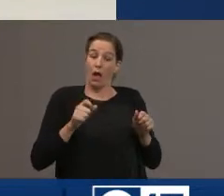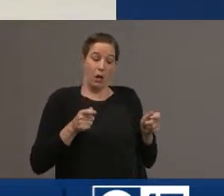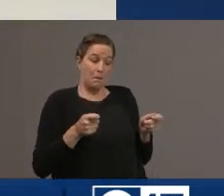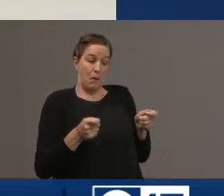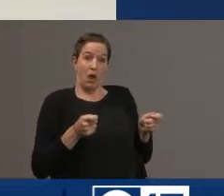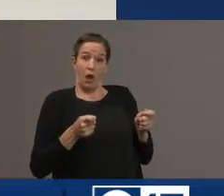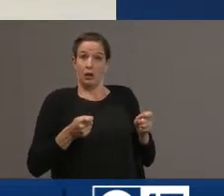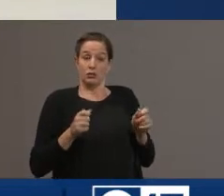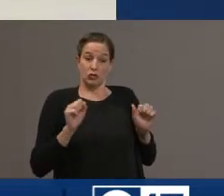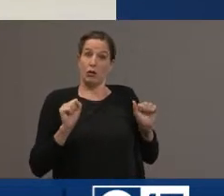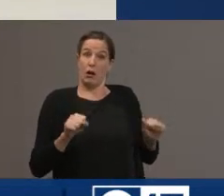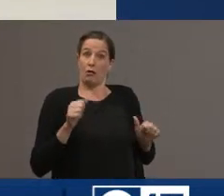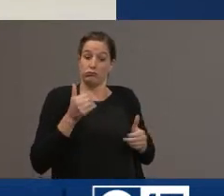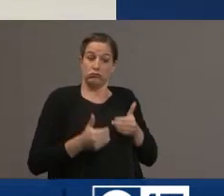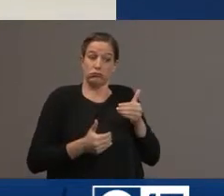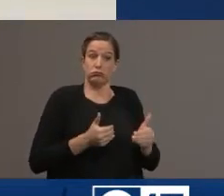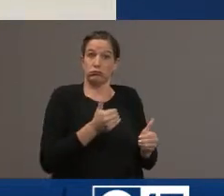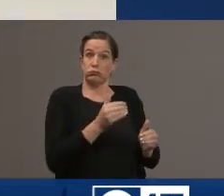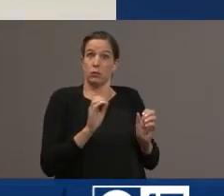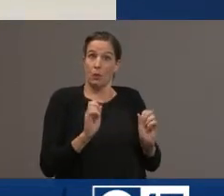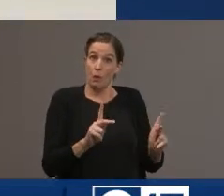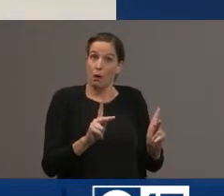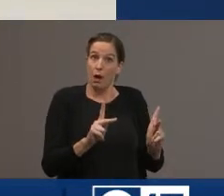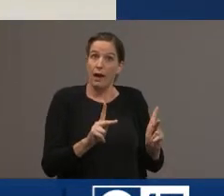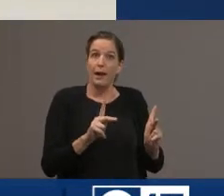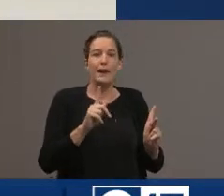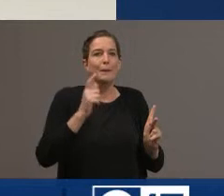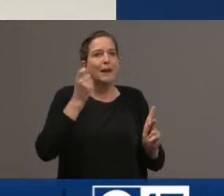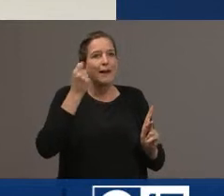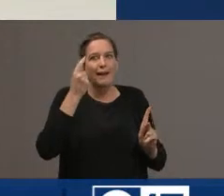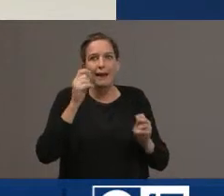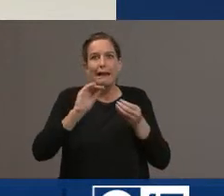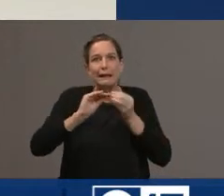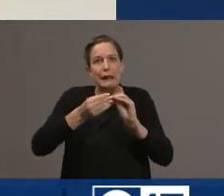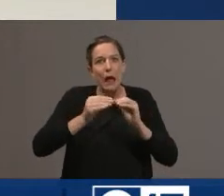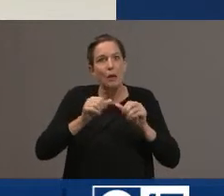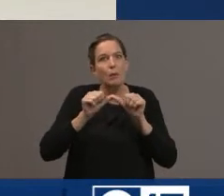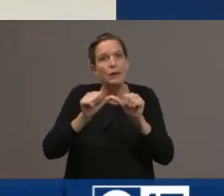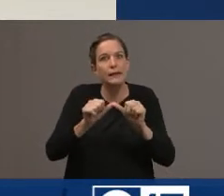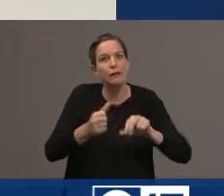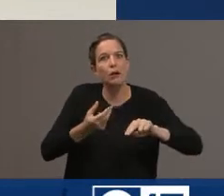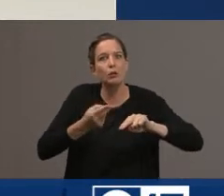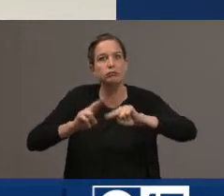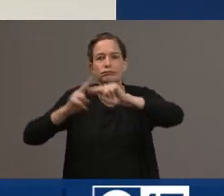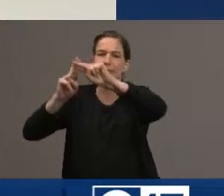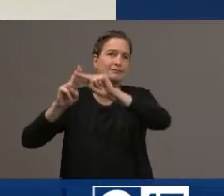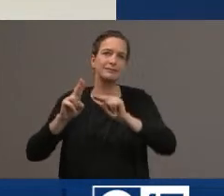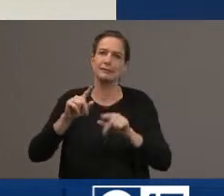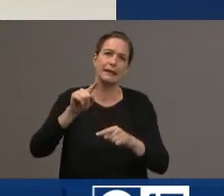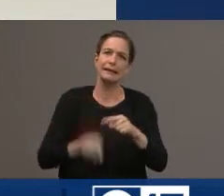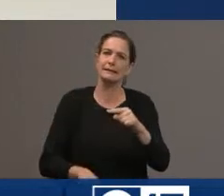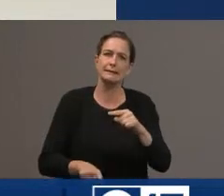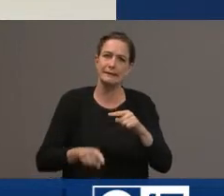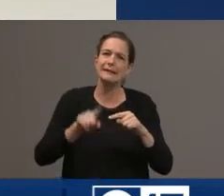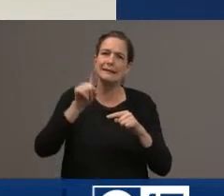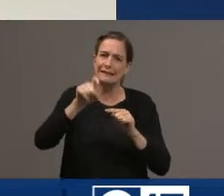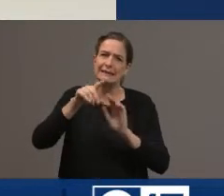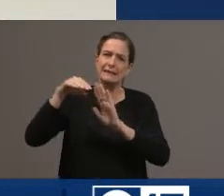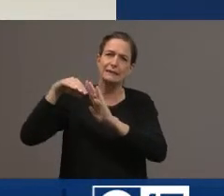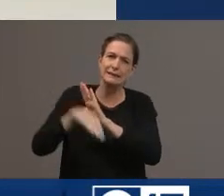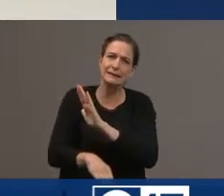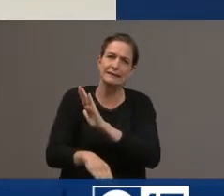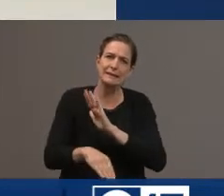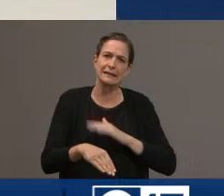change direction on these numbers. We've learned from states that were hit before us and hit